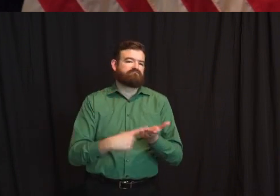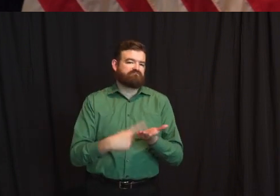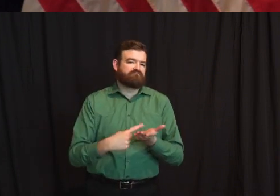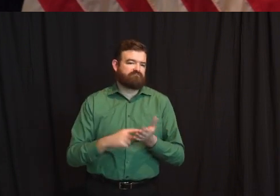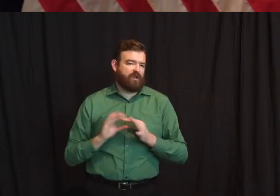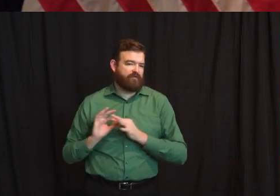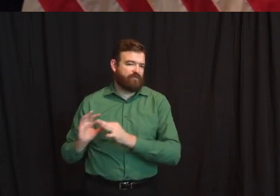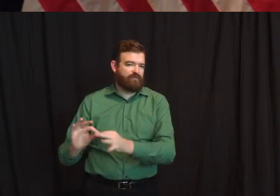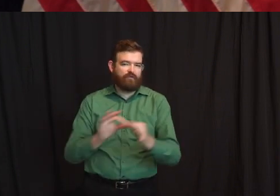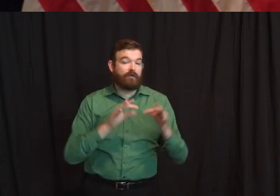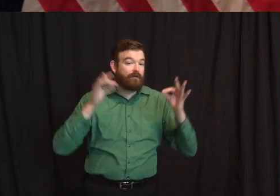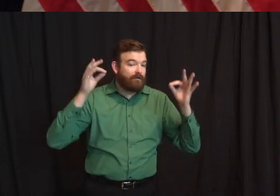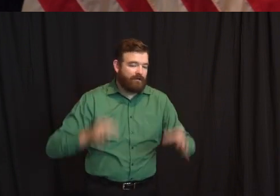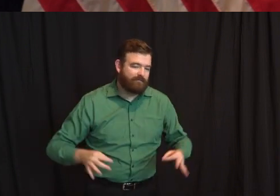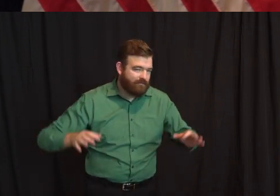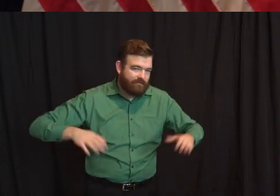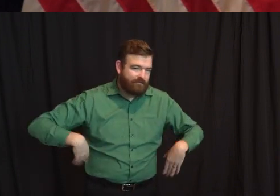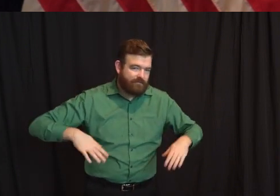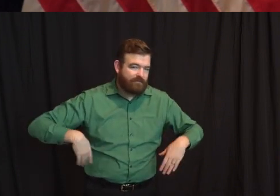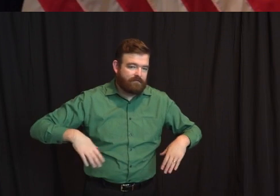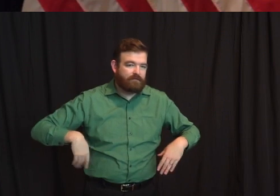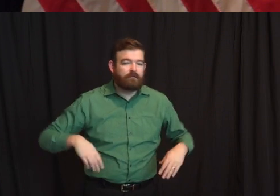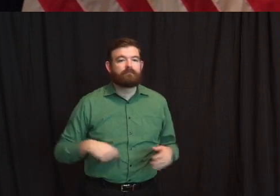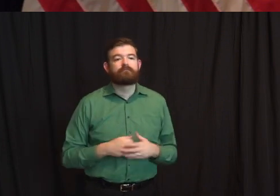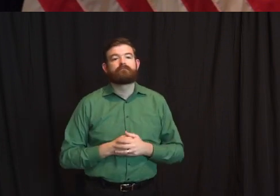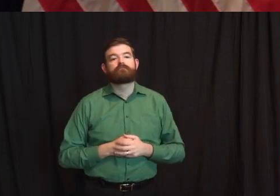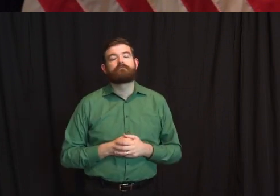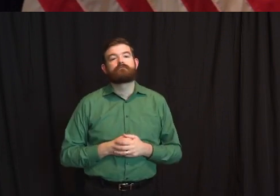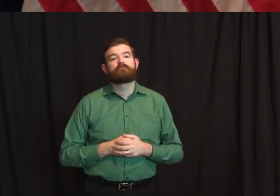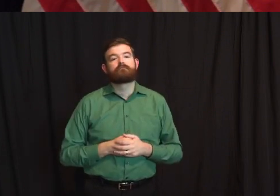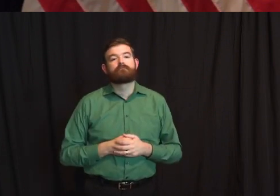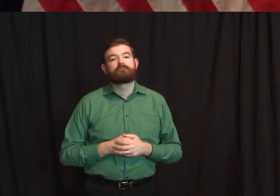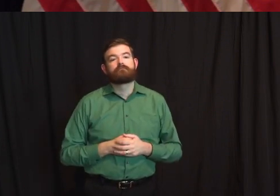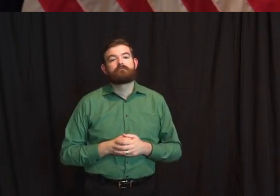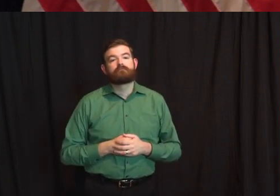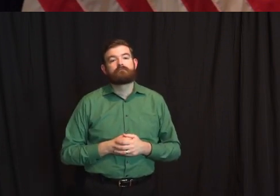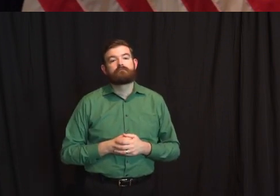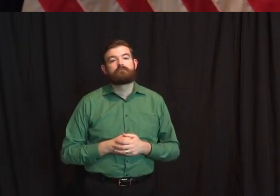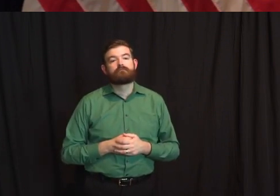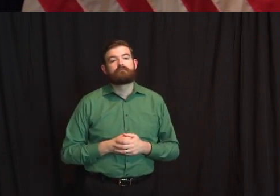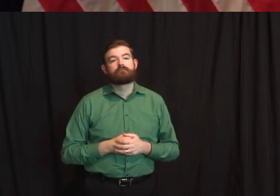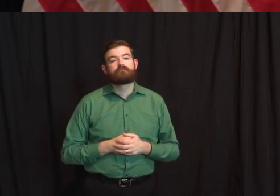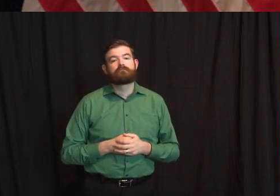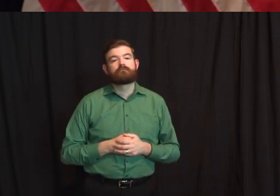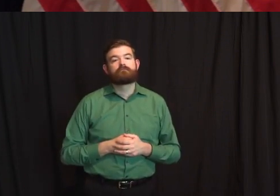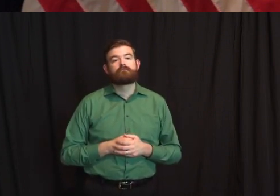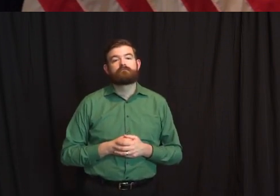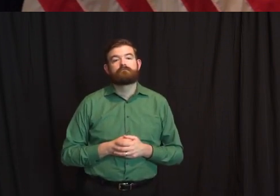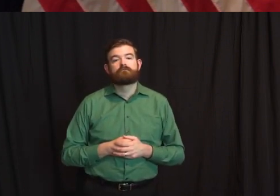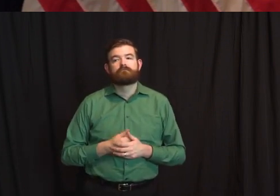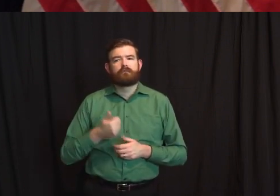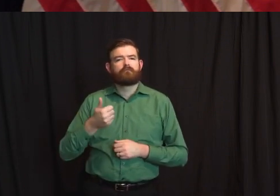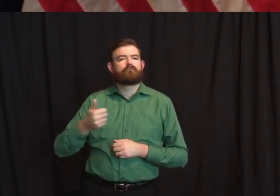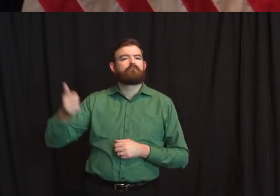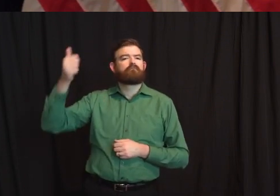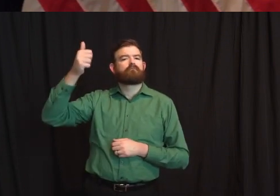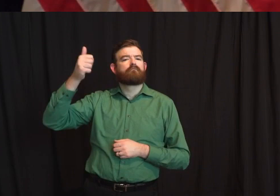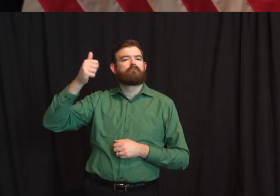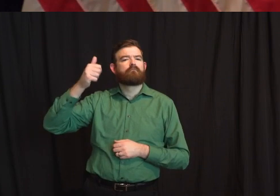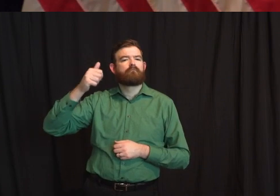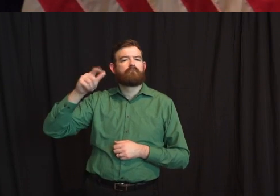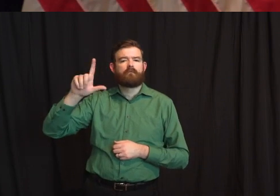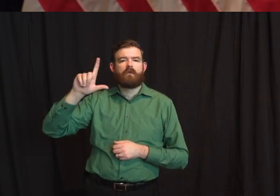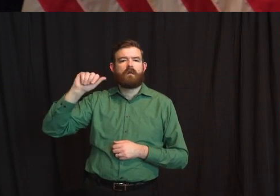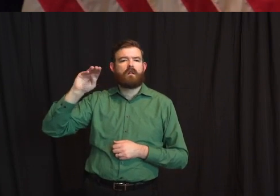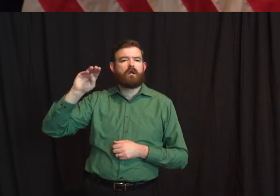that yet. And Lamont, I want to again congratulate him for, salute his extraordinary work as Commissioner of the Department of Education.